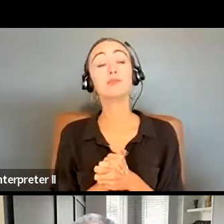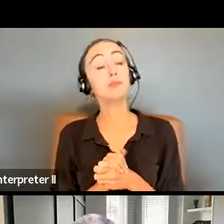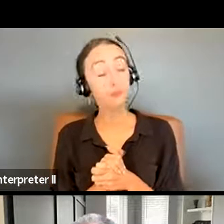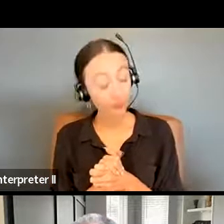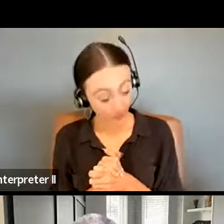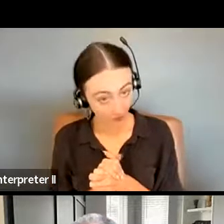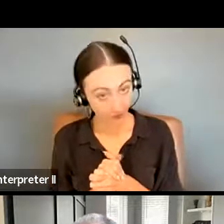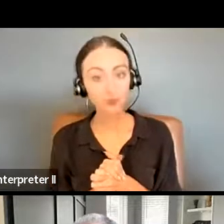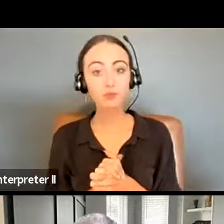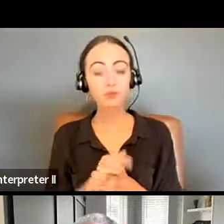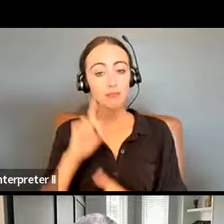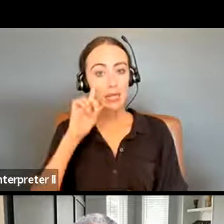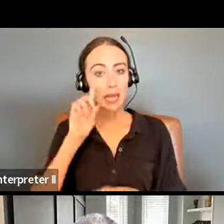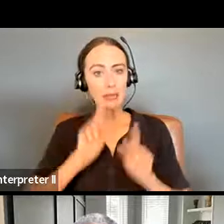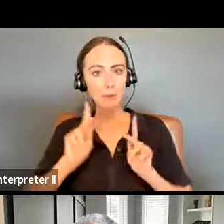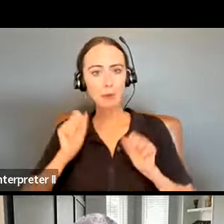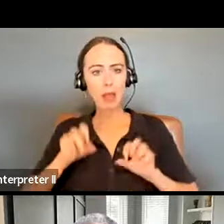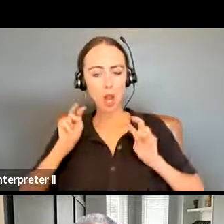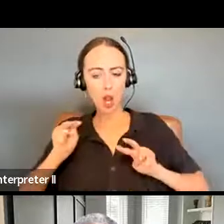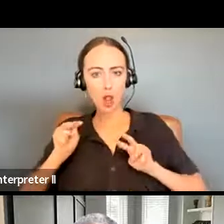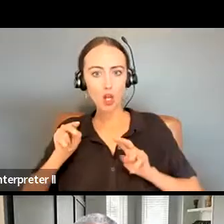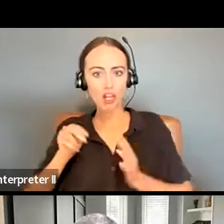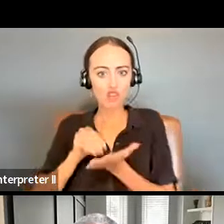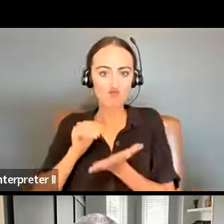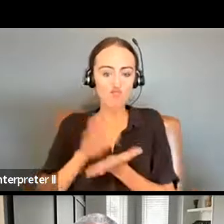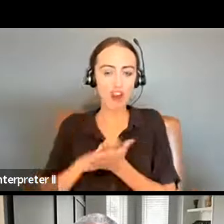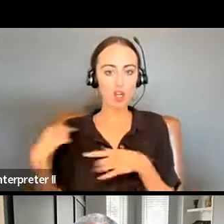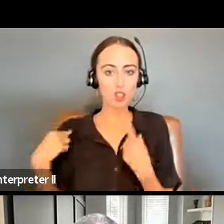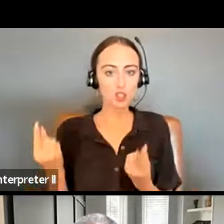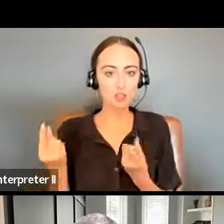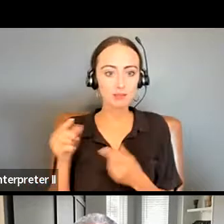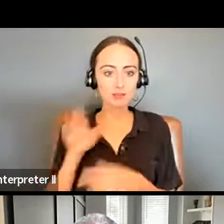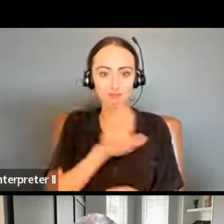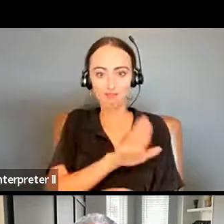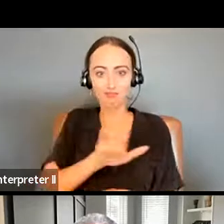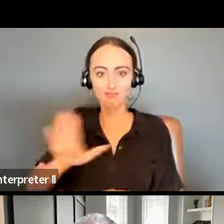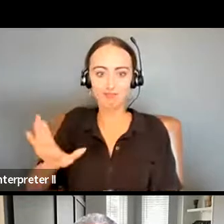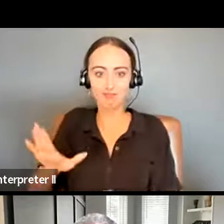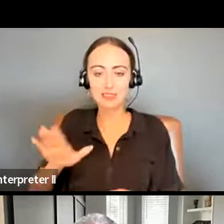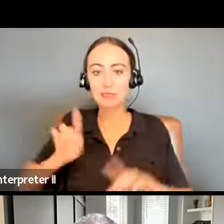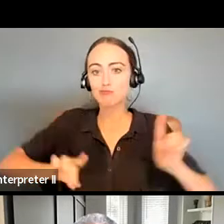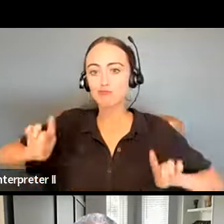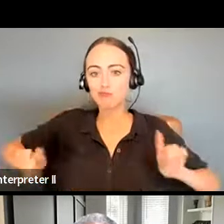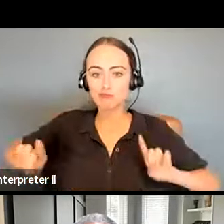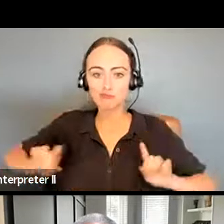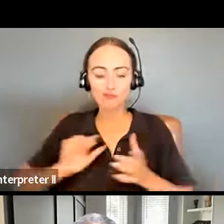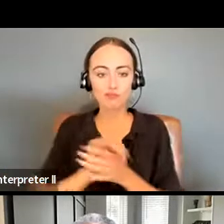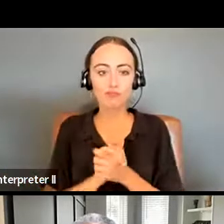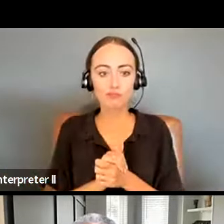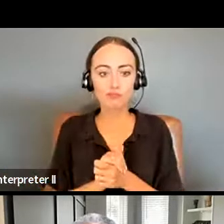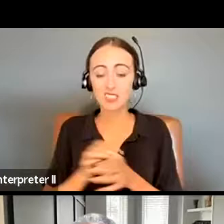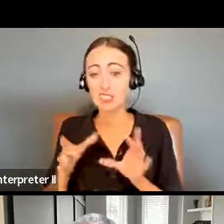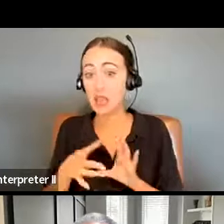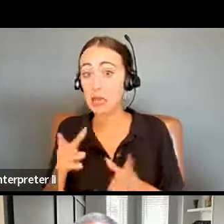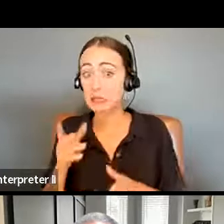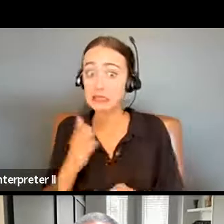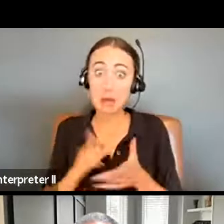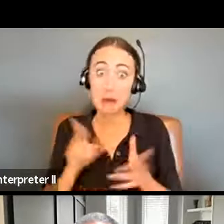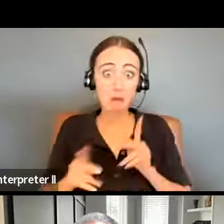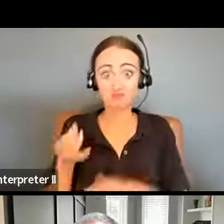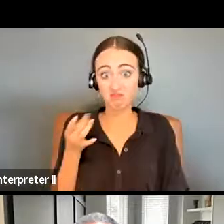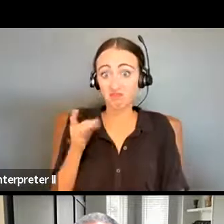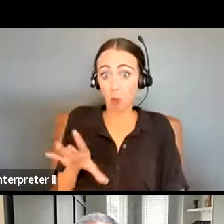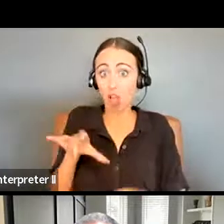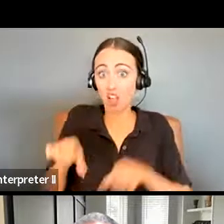Well, I think people can look at the record themselves. There are a variety of things that people raise. Some people don't like cyclists. They don't